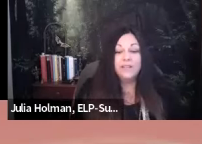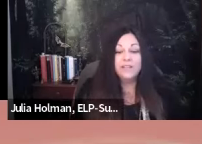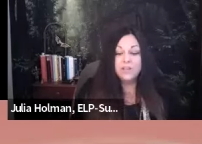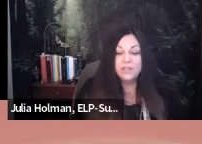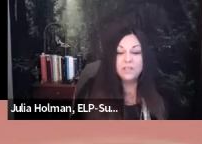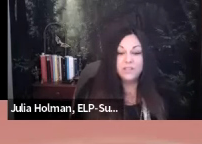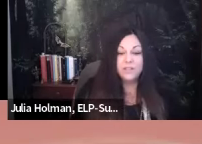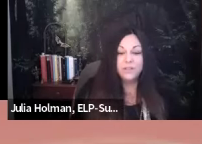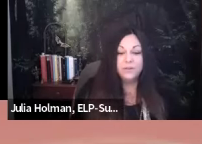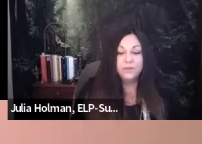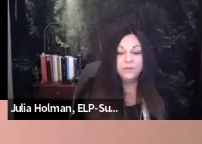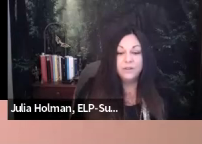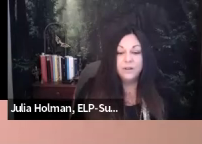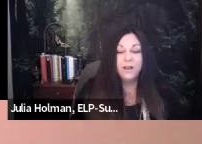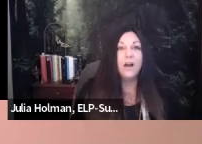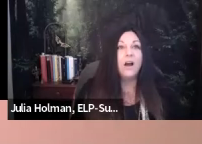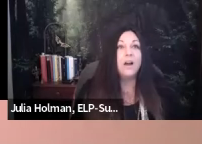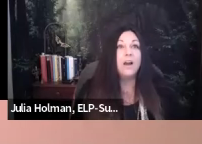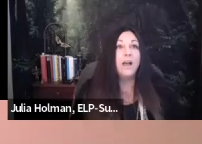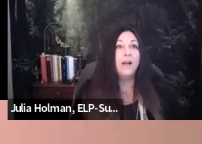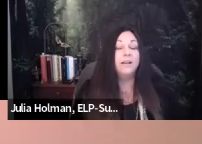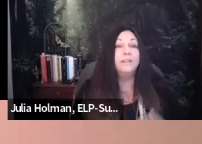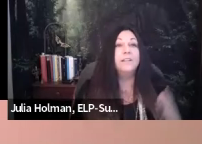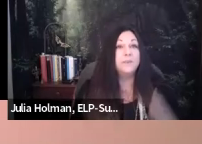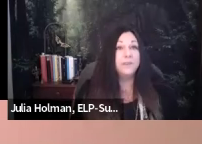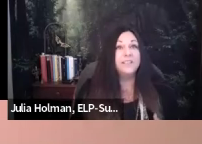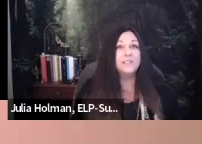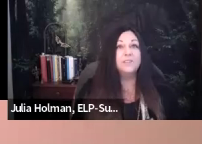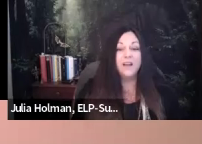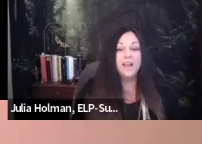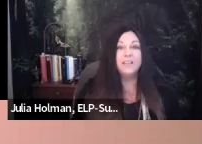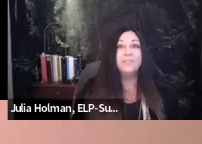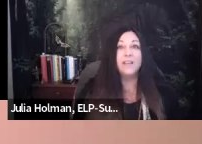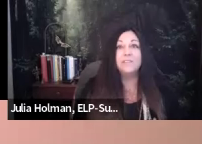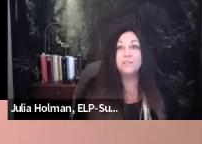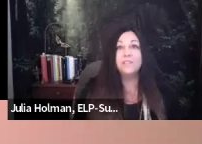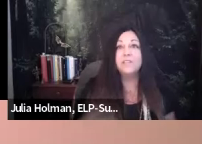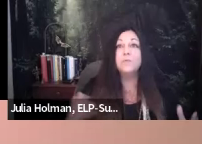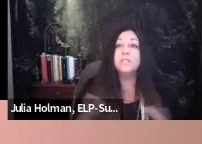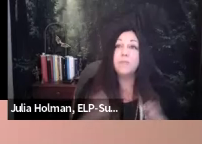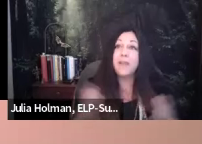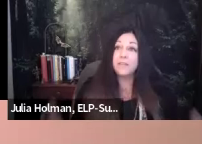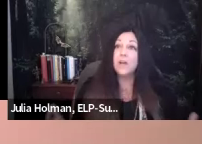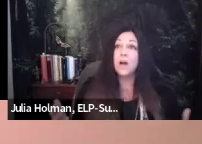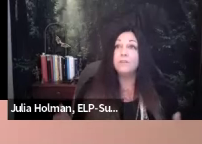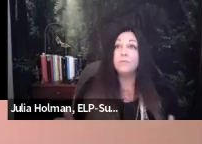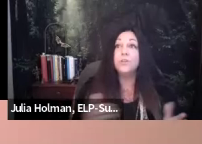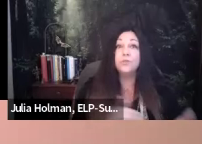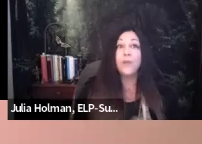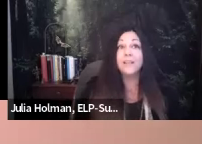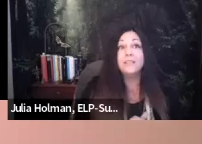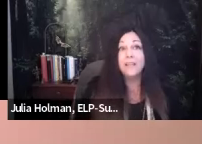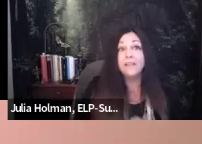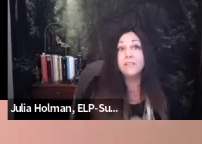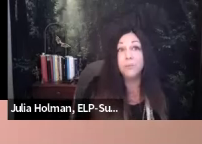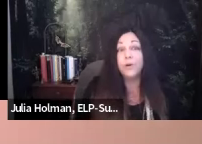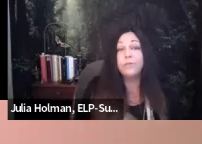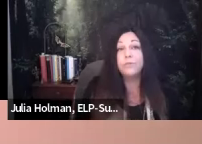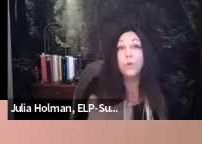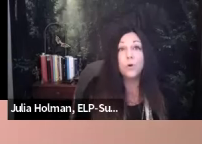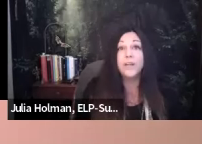So in addition to our end of life services, we're expanding to offer more direct